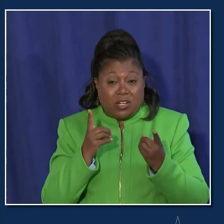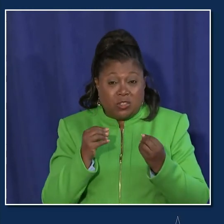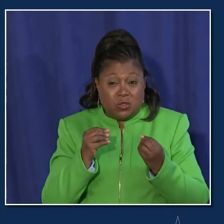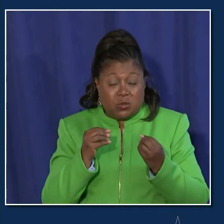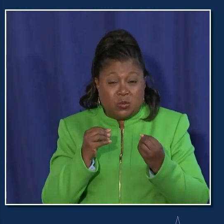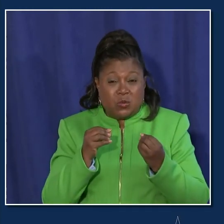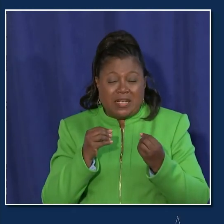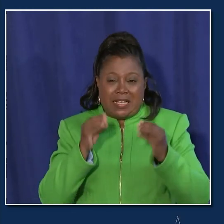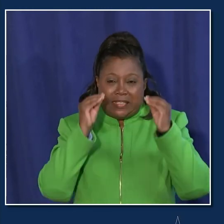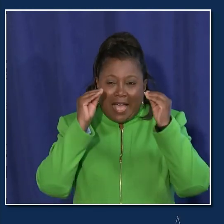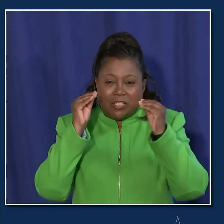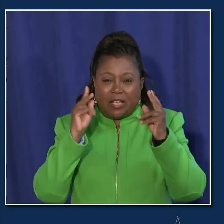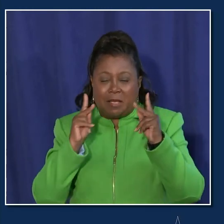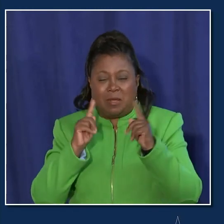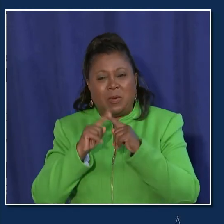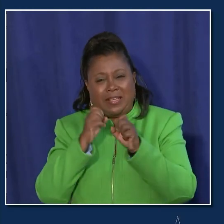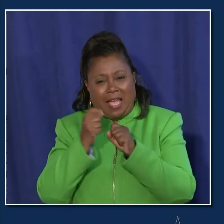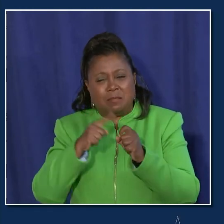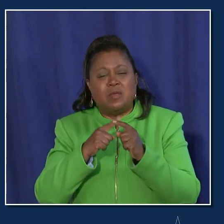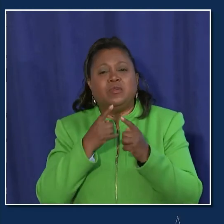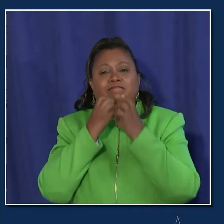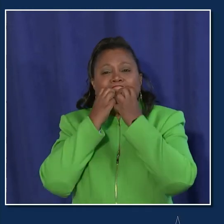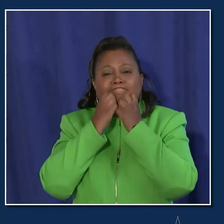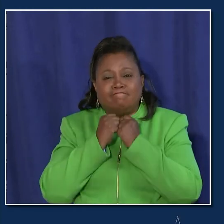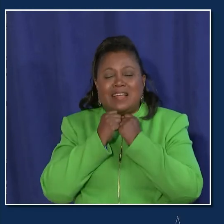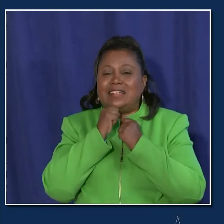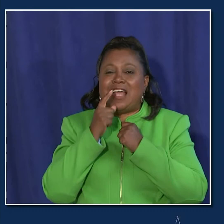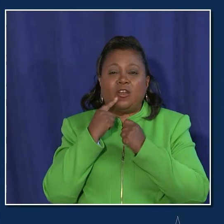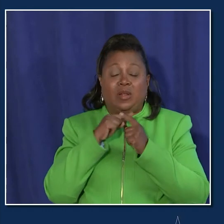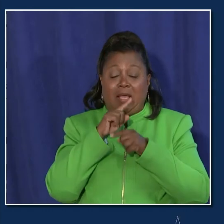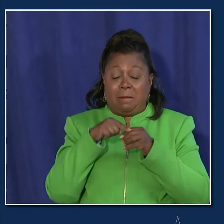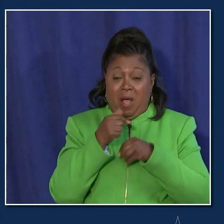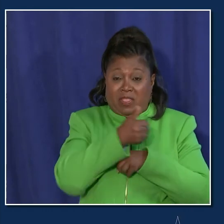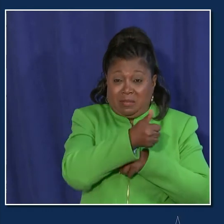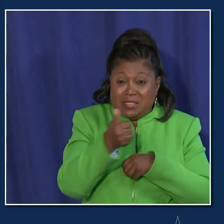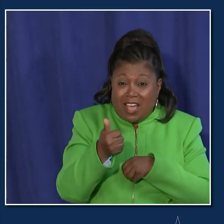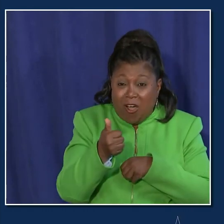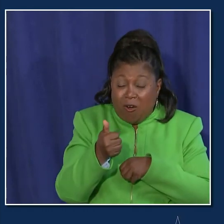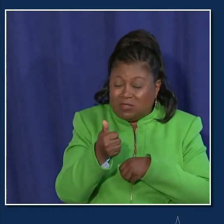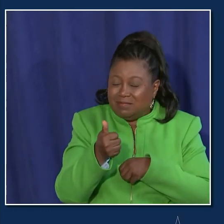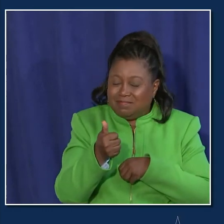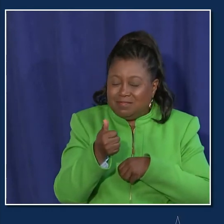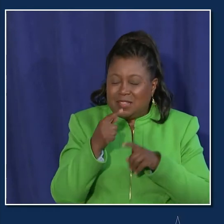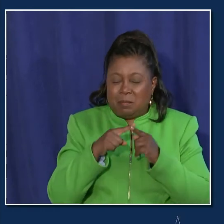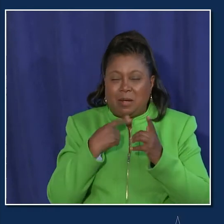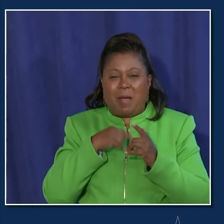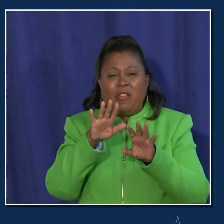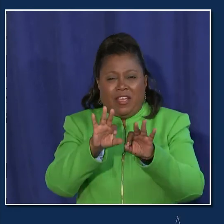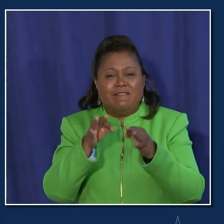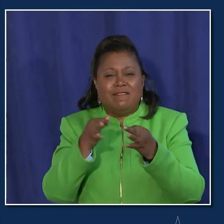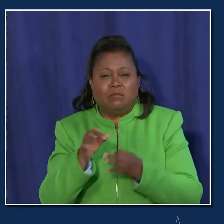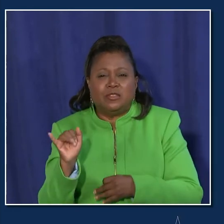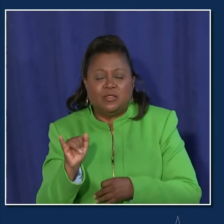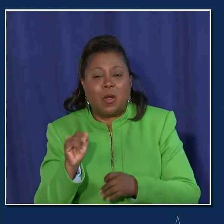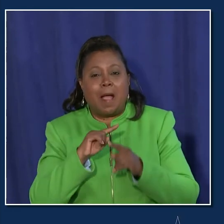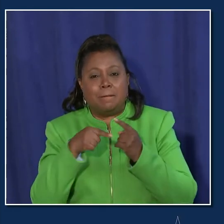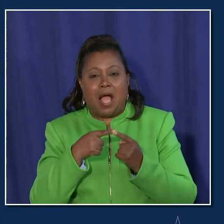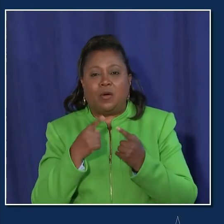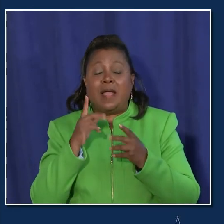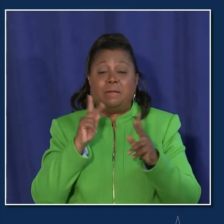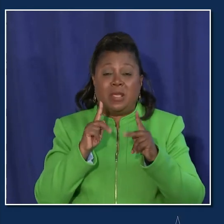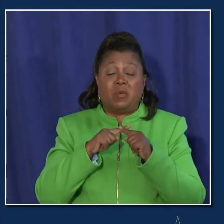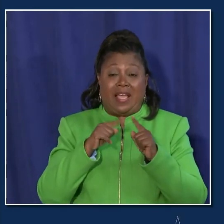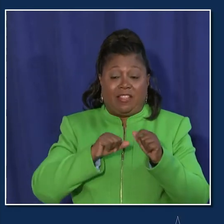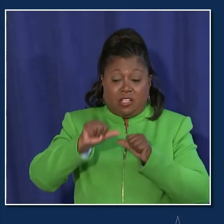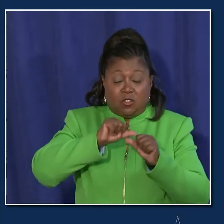is educate people and get people to care not just about themselves, but about their family, about people